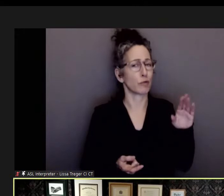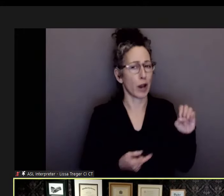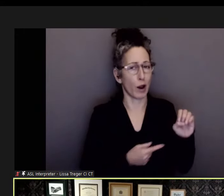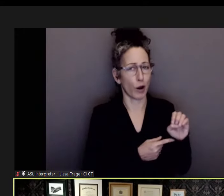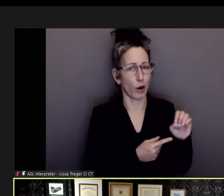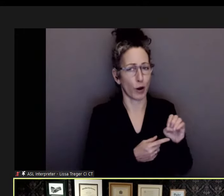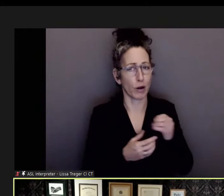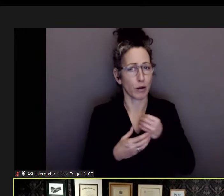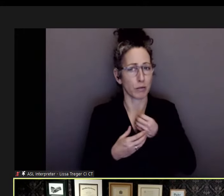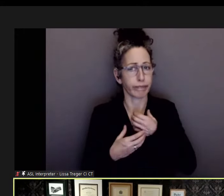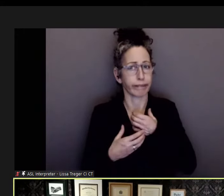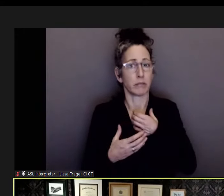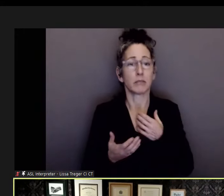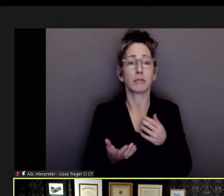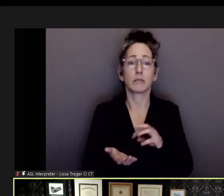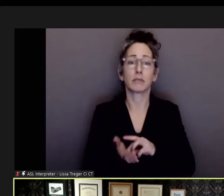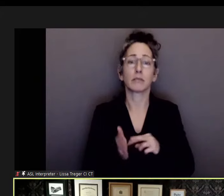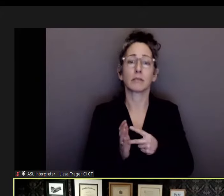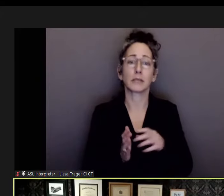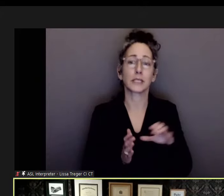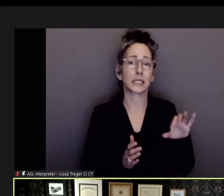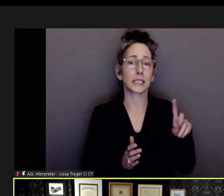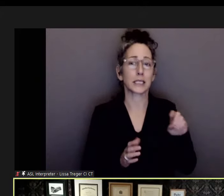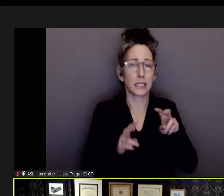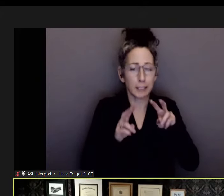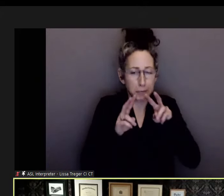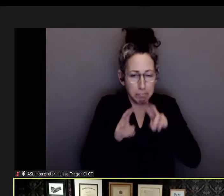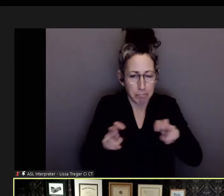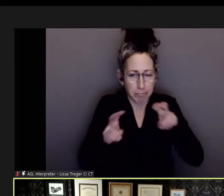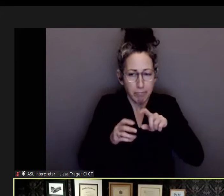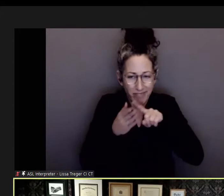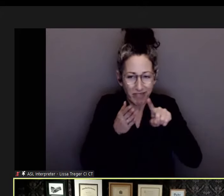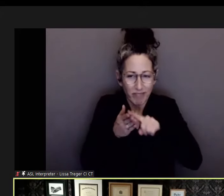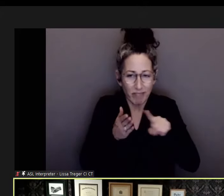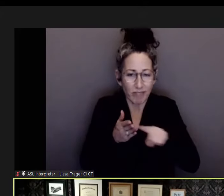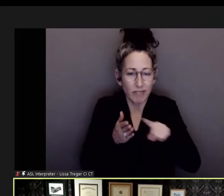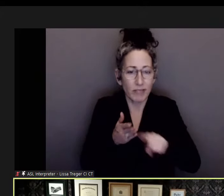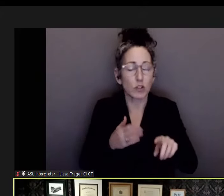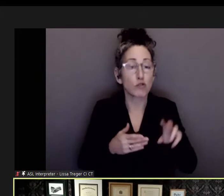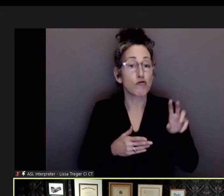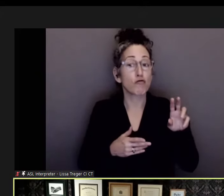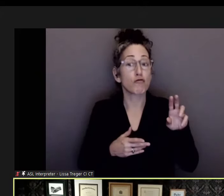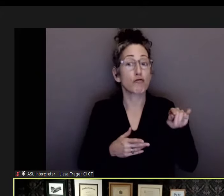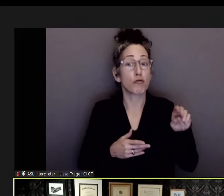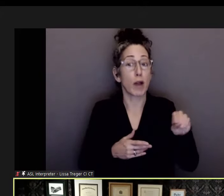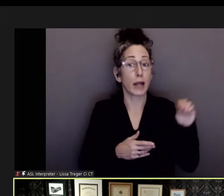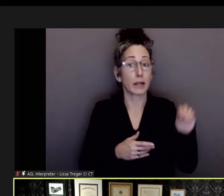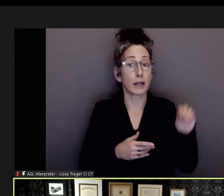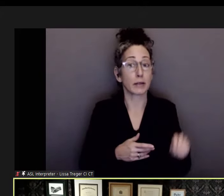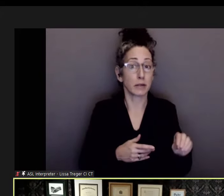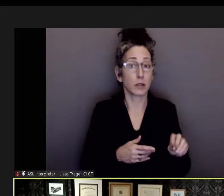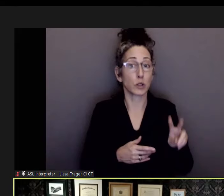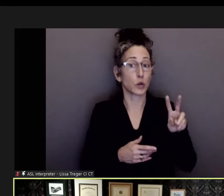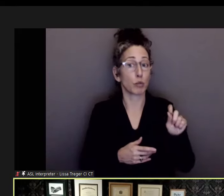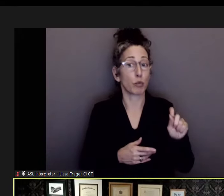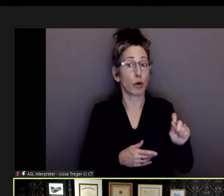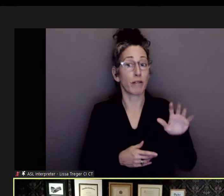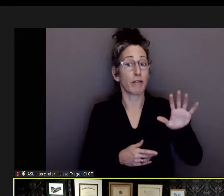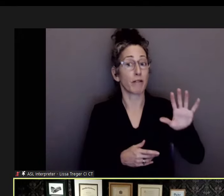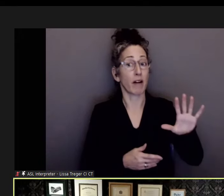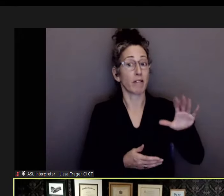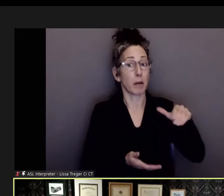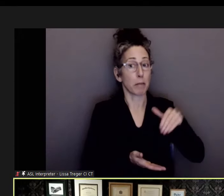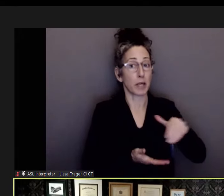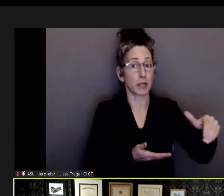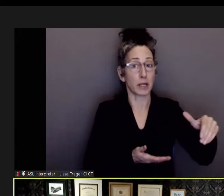the CDC did do a very close assessment of that and showed a rate of 2.5 million cases of anaphylaxis per 1